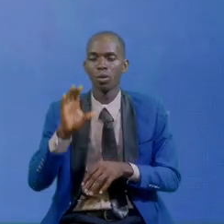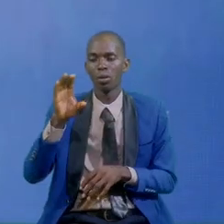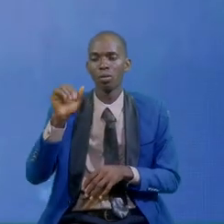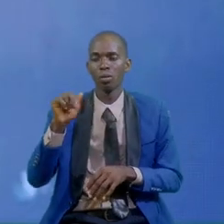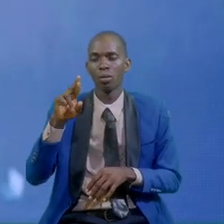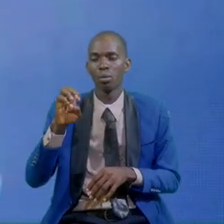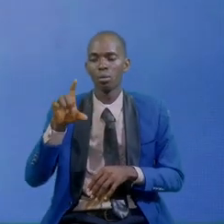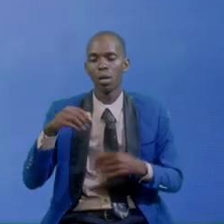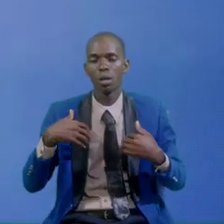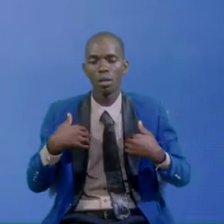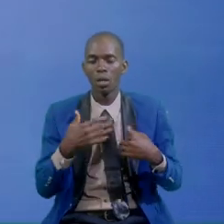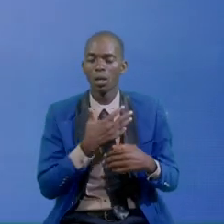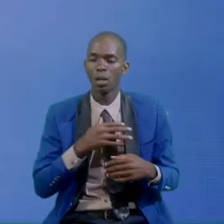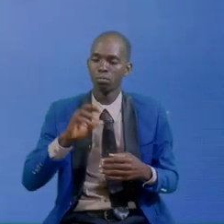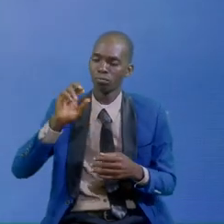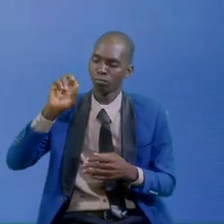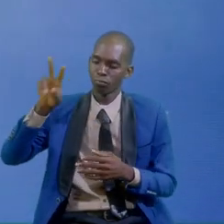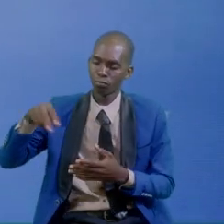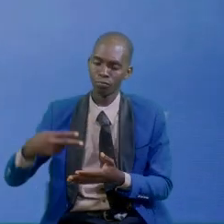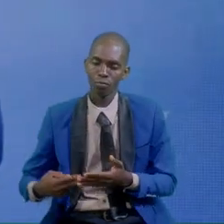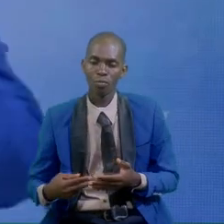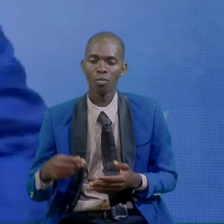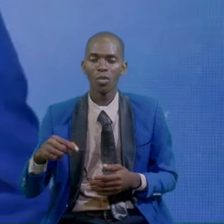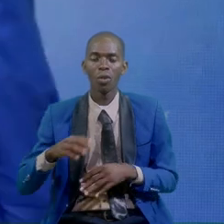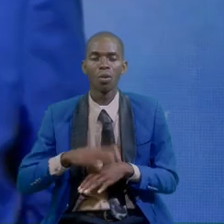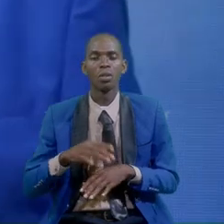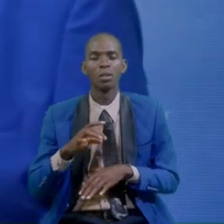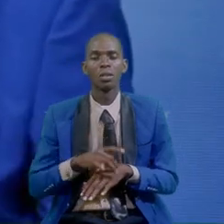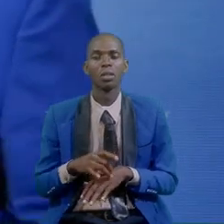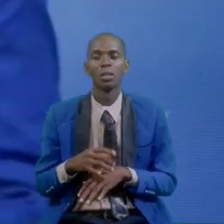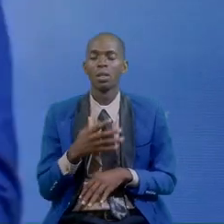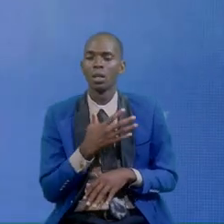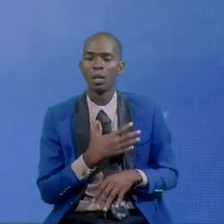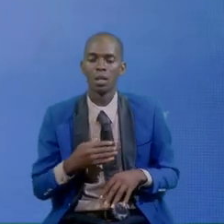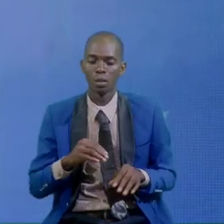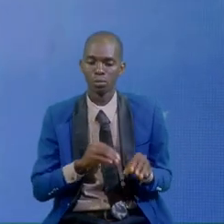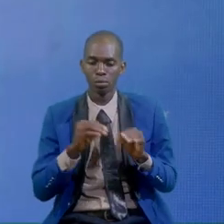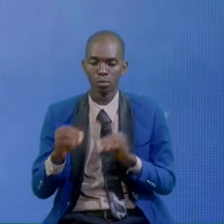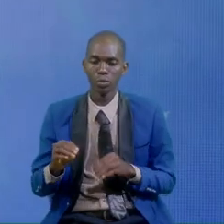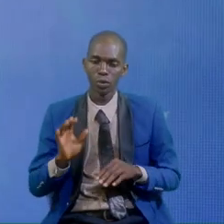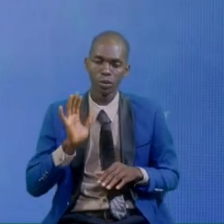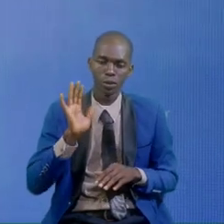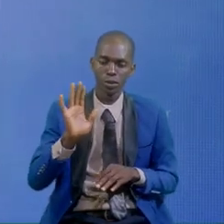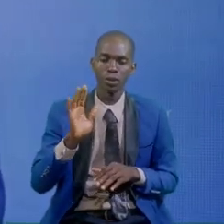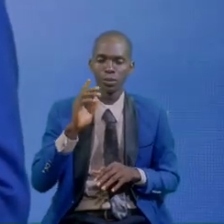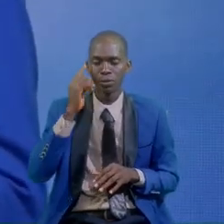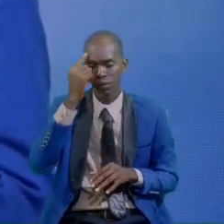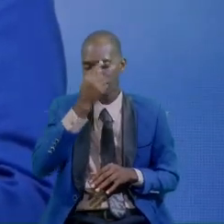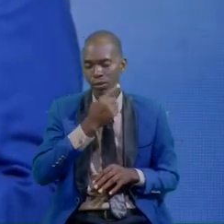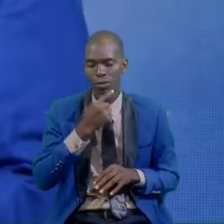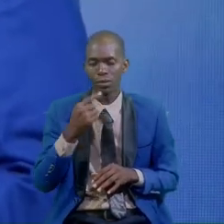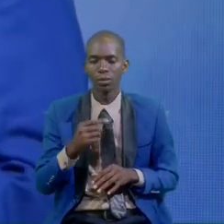himself down upon the earth and put his face between